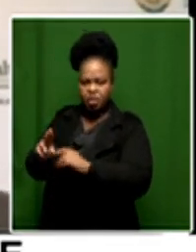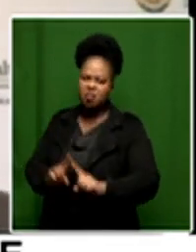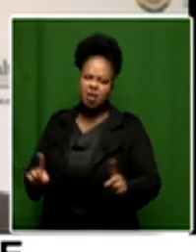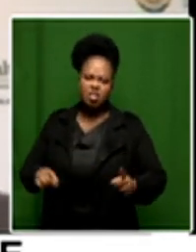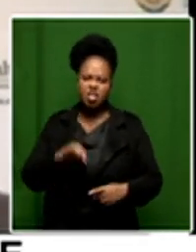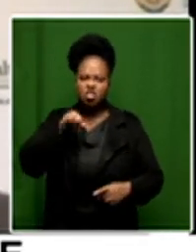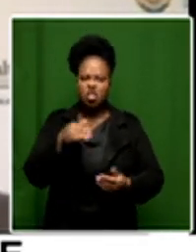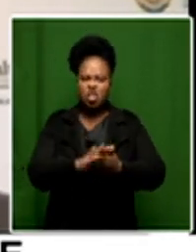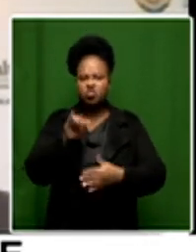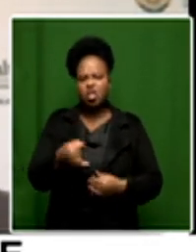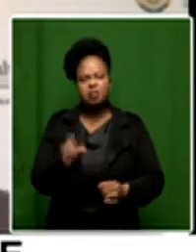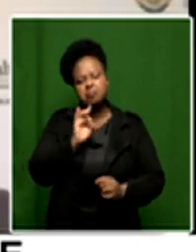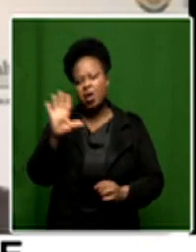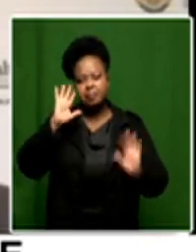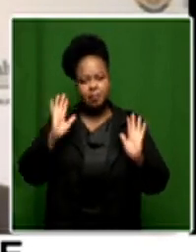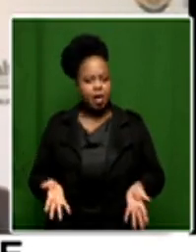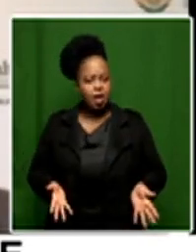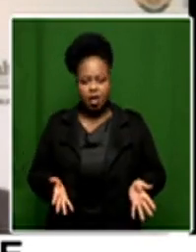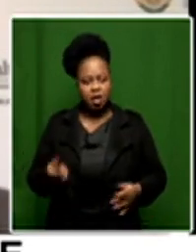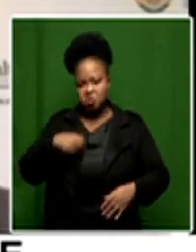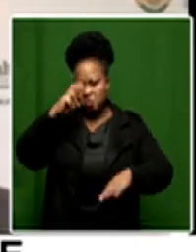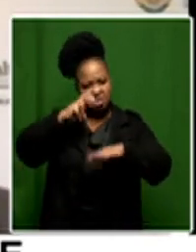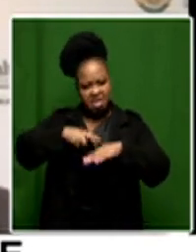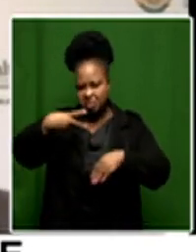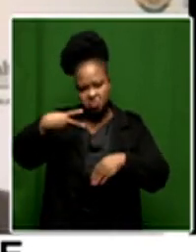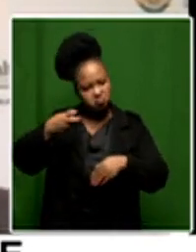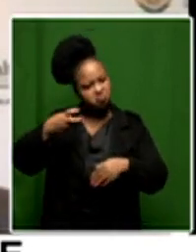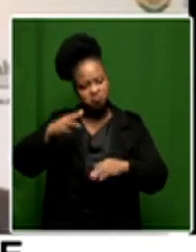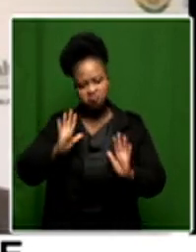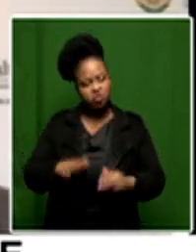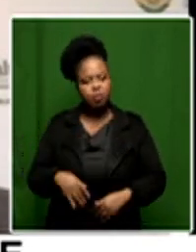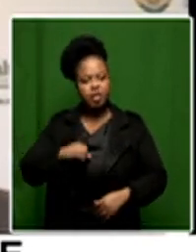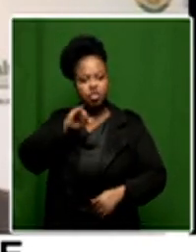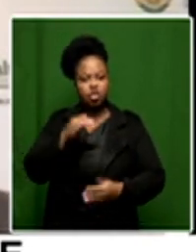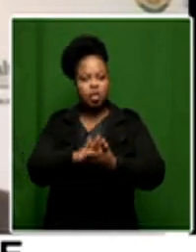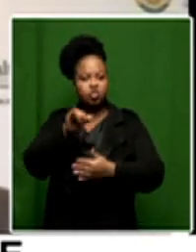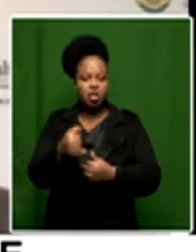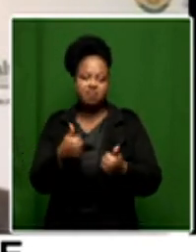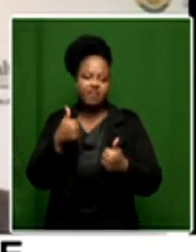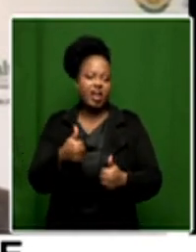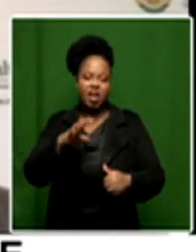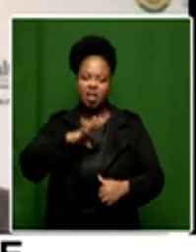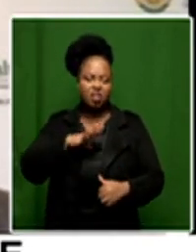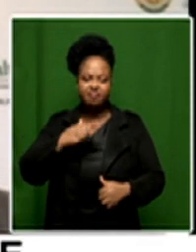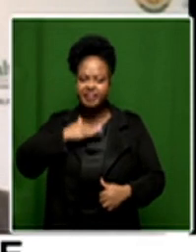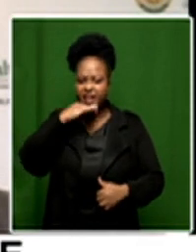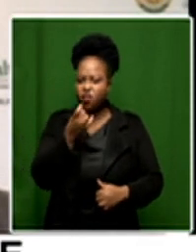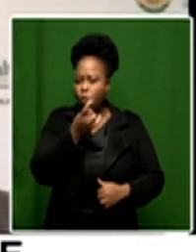their dosage is going to be a single dose, and therefore there, once you get one dose, that should be enough. Now